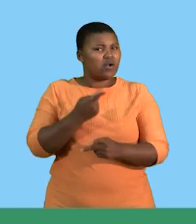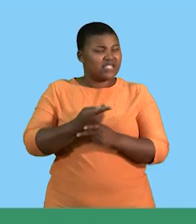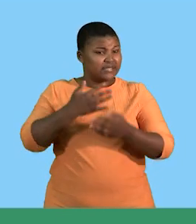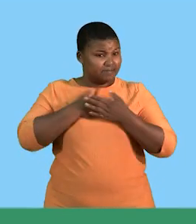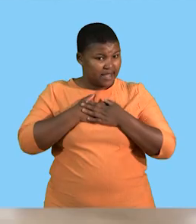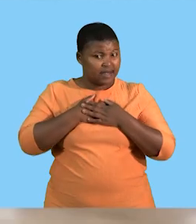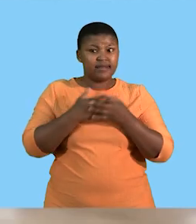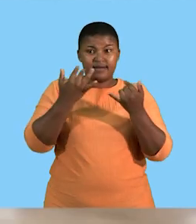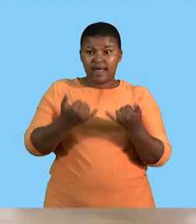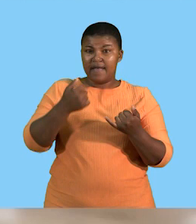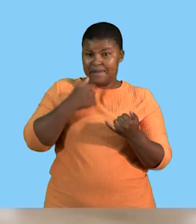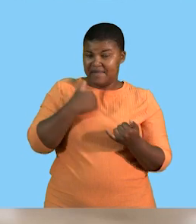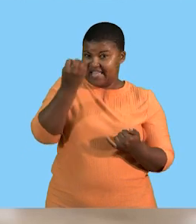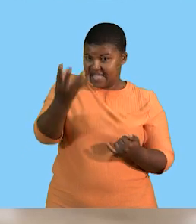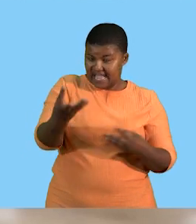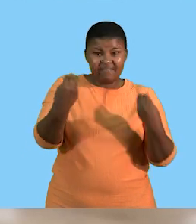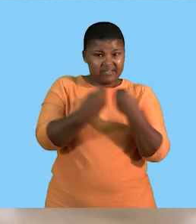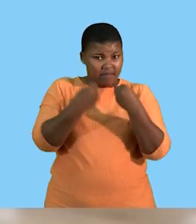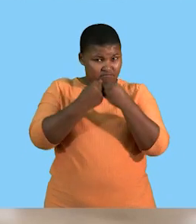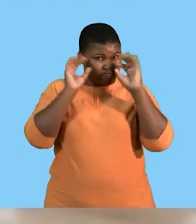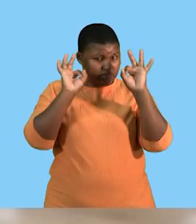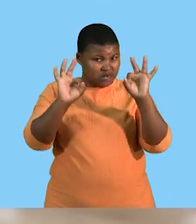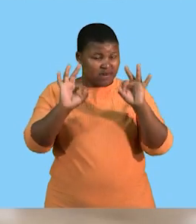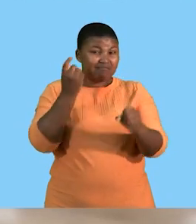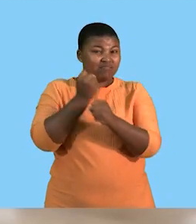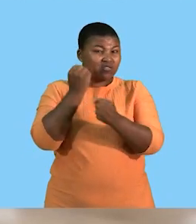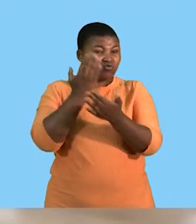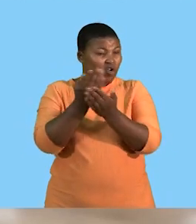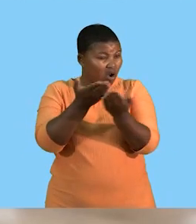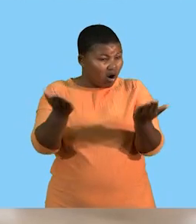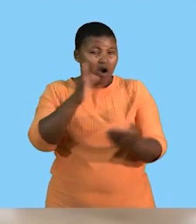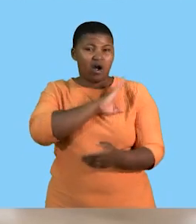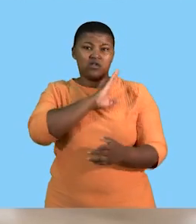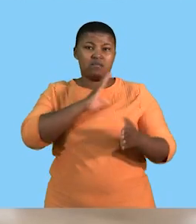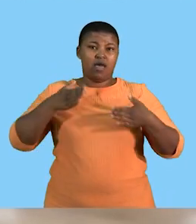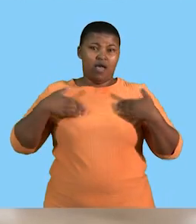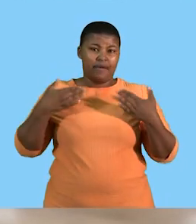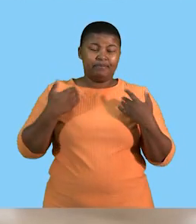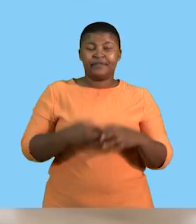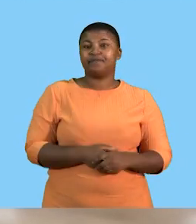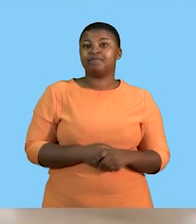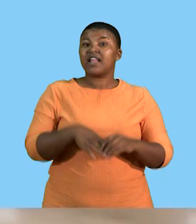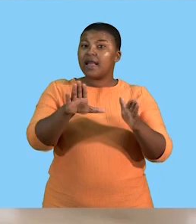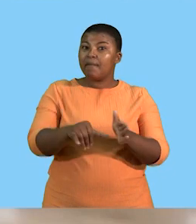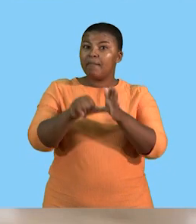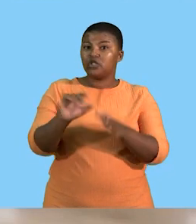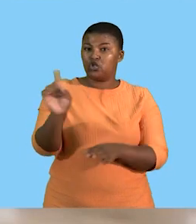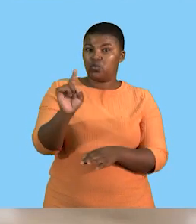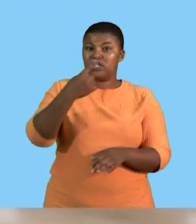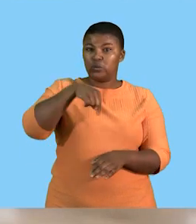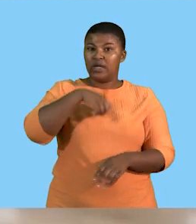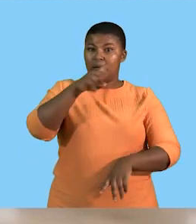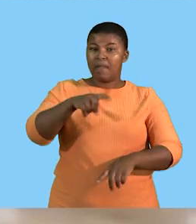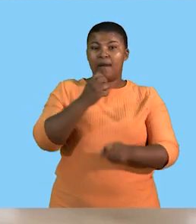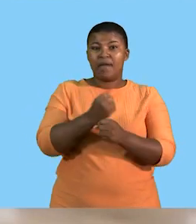product? And then I must offer them a product to keep them happy at that level. So what is important here? We have to